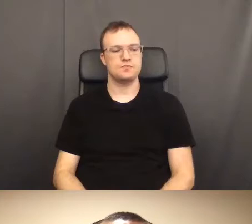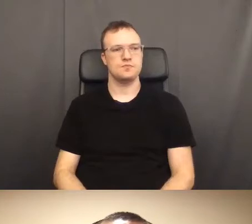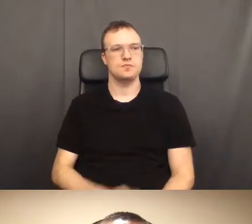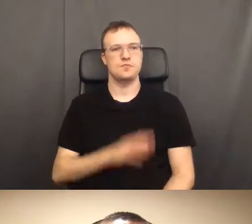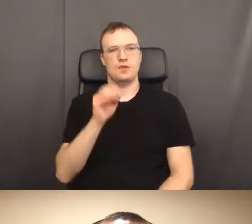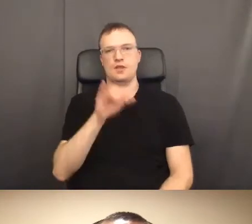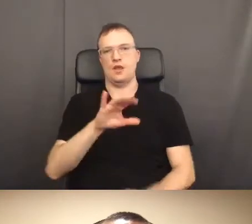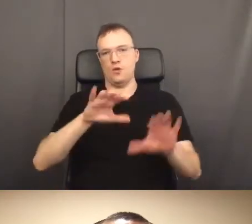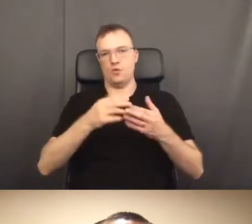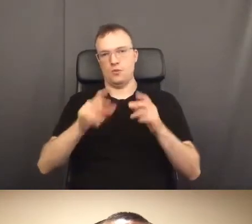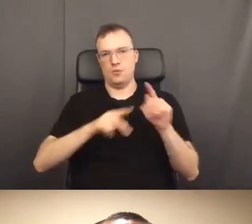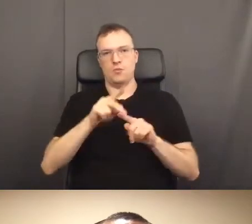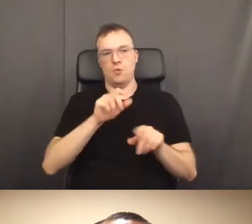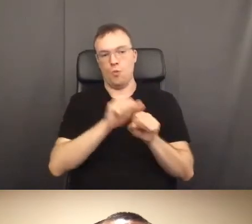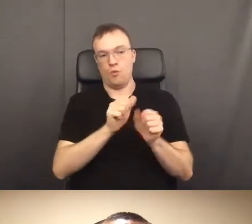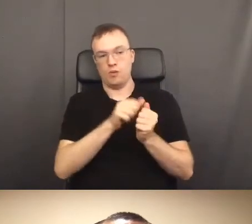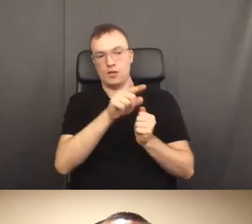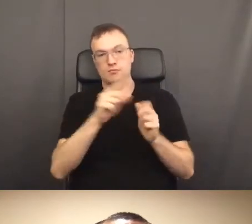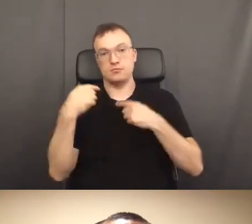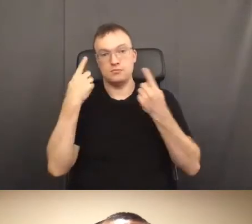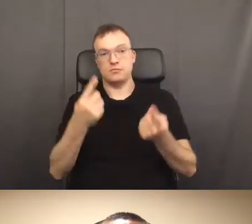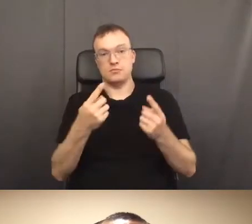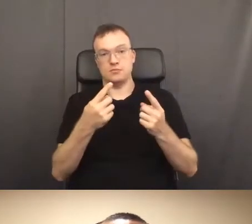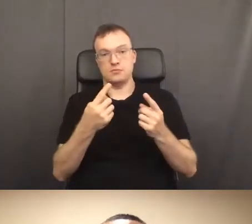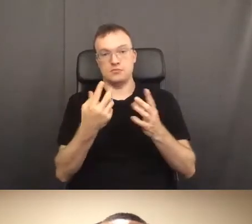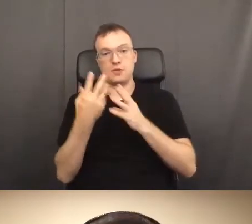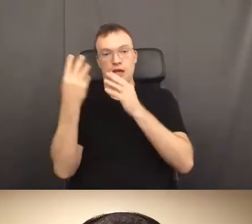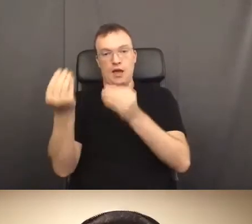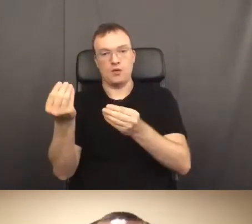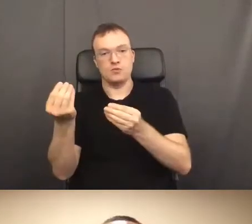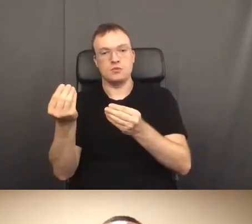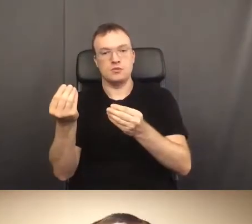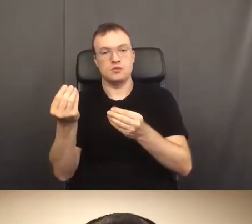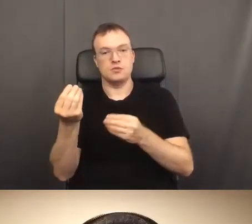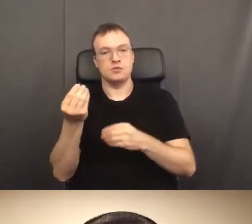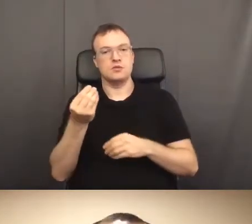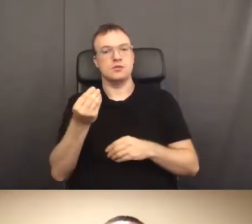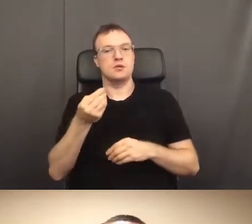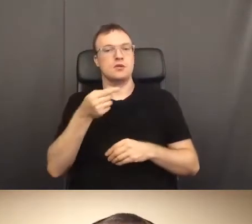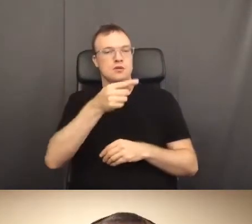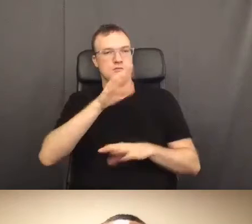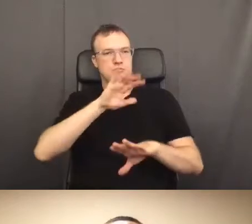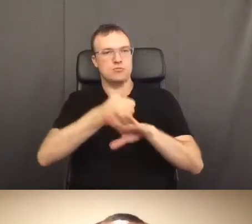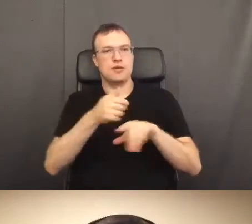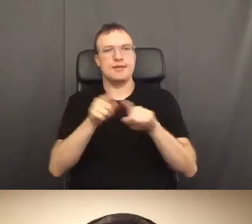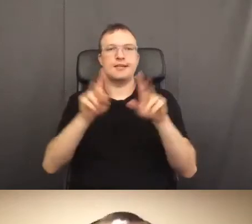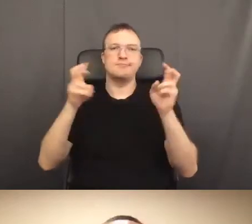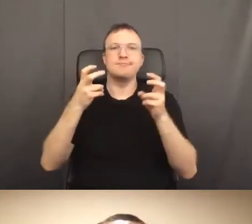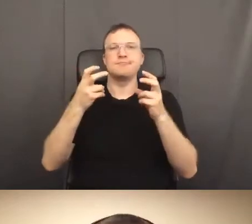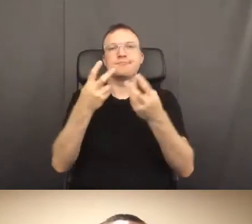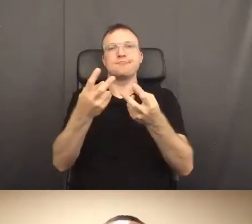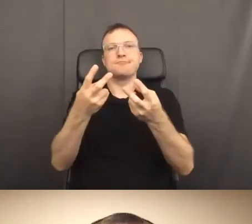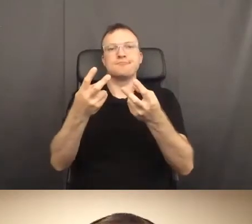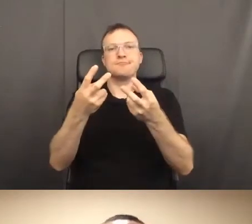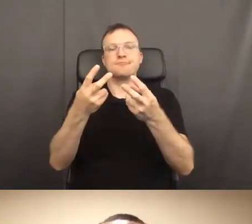of people, they have been working with him since he was released, and they've sort of created like a circle of care for him and are